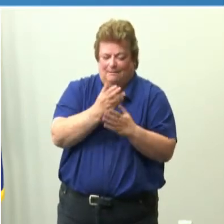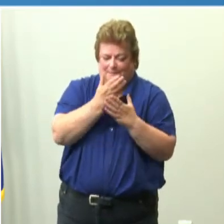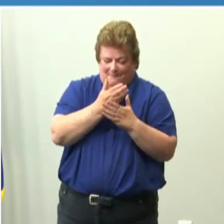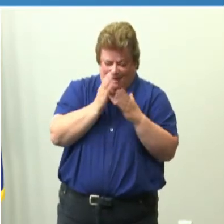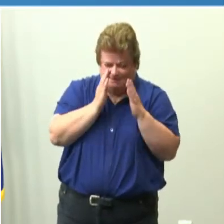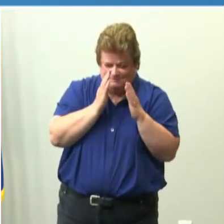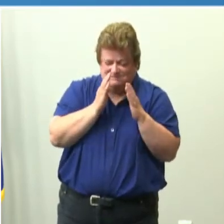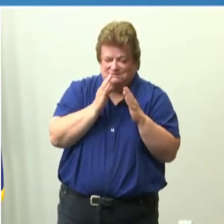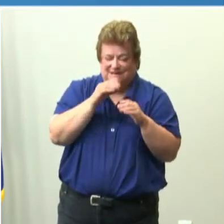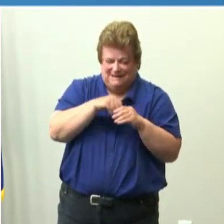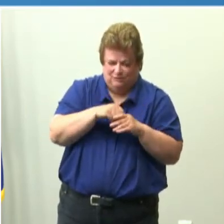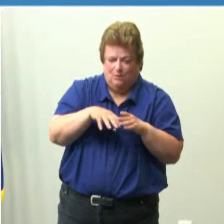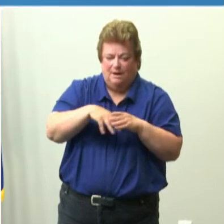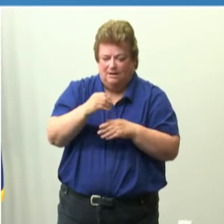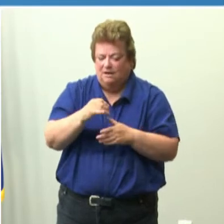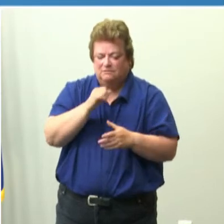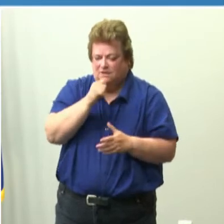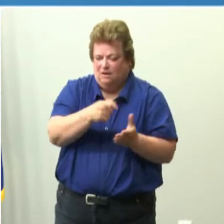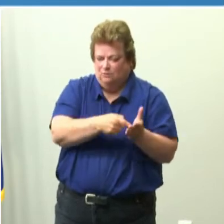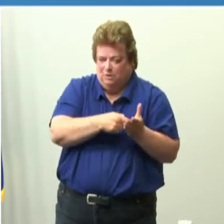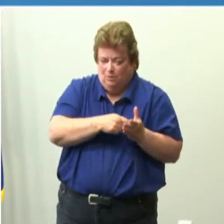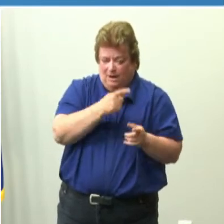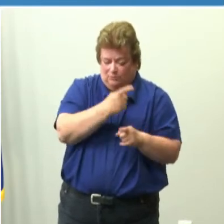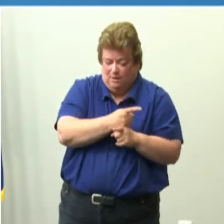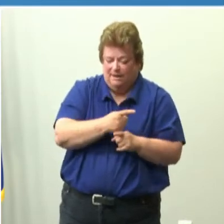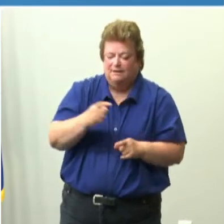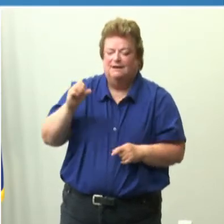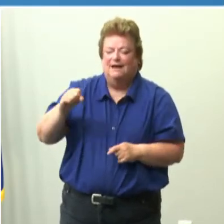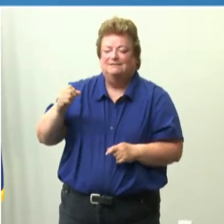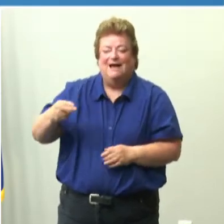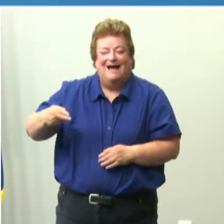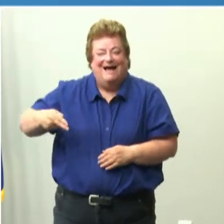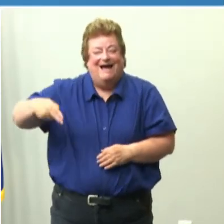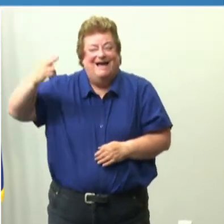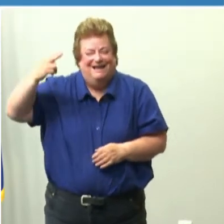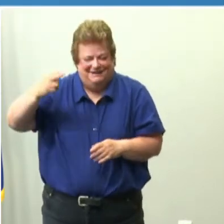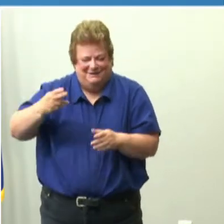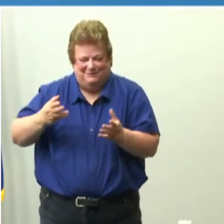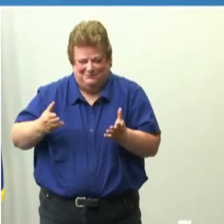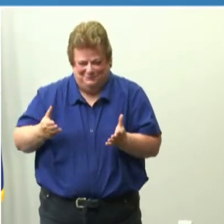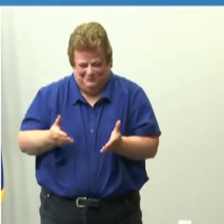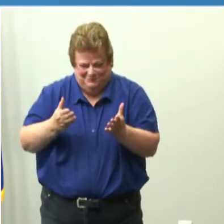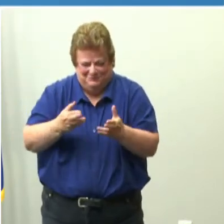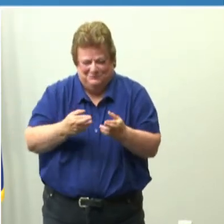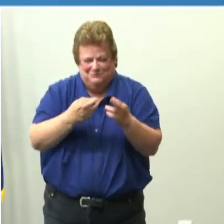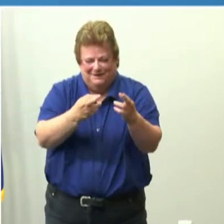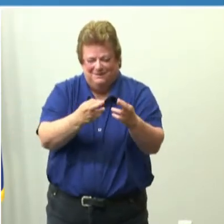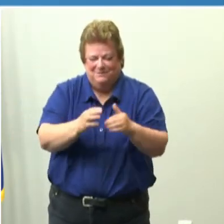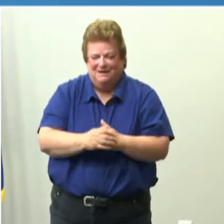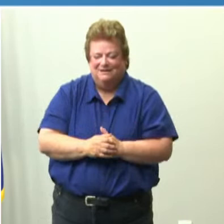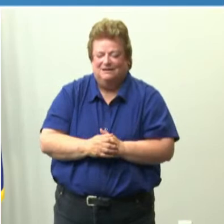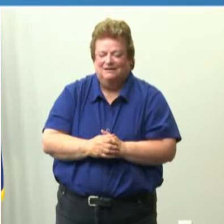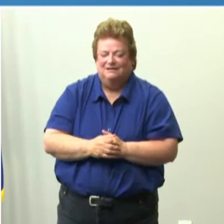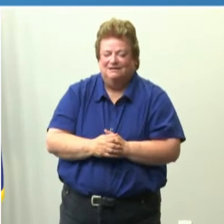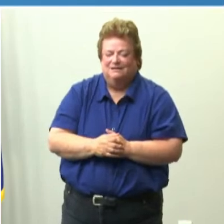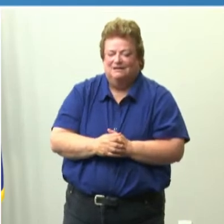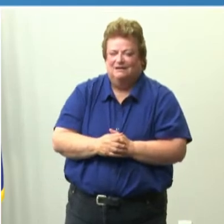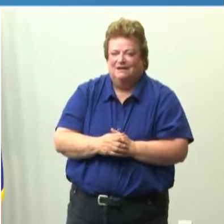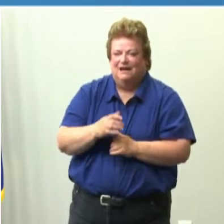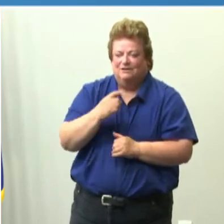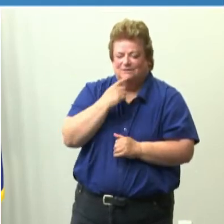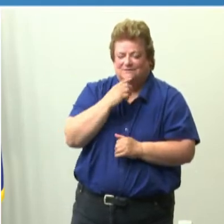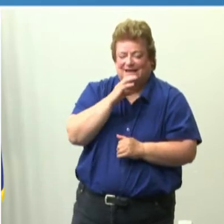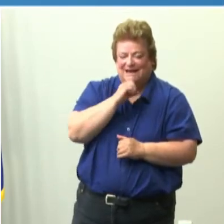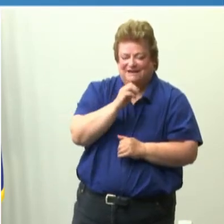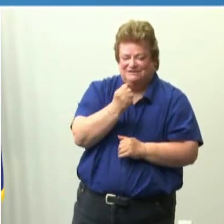people, correct? Right. Okay. And then just another highly recommended. Highly recommended, absolutely. And one thing you had mentioned is that 16 to